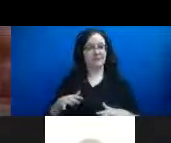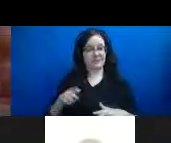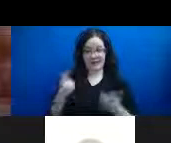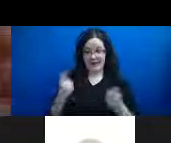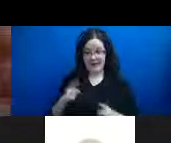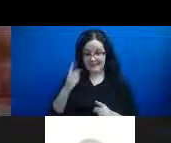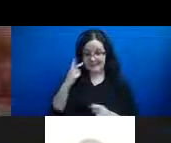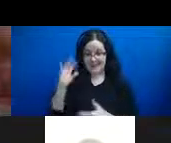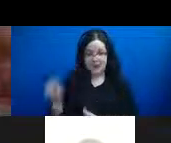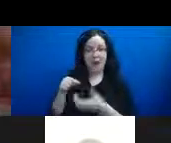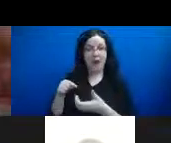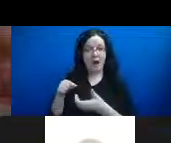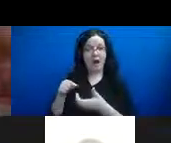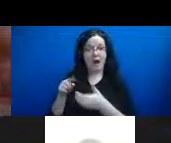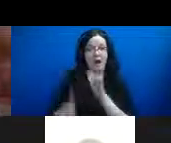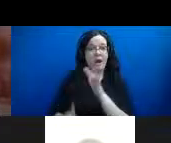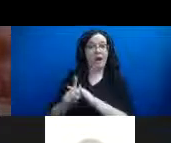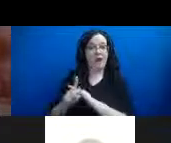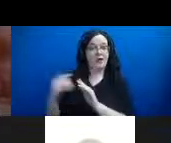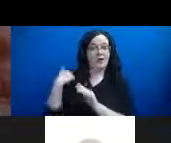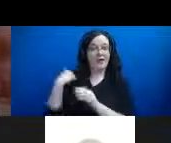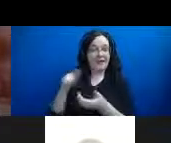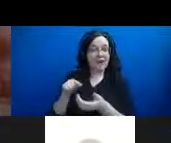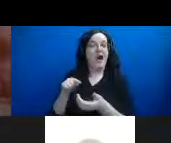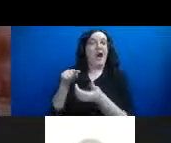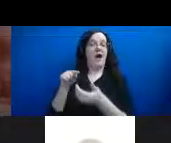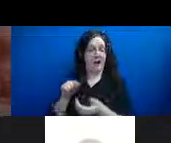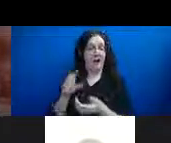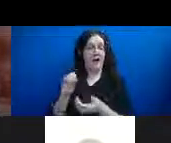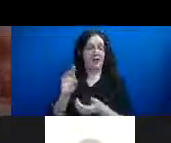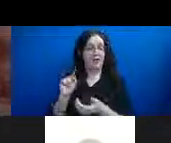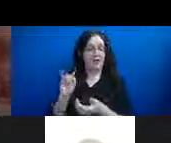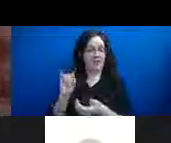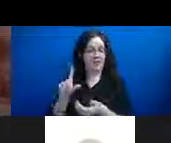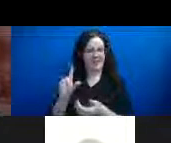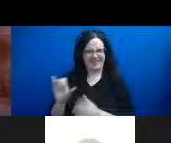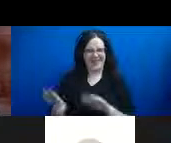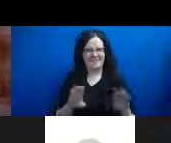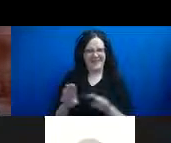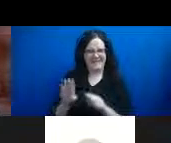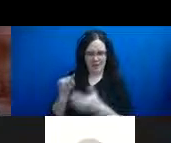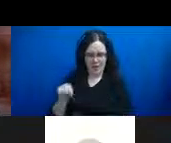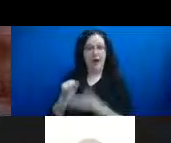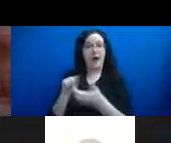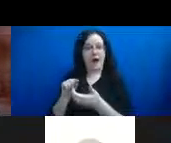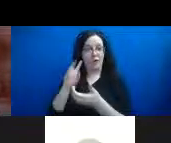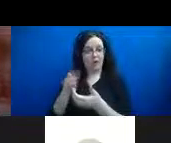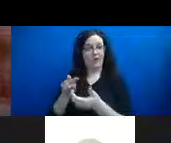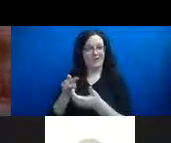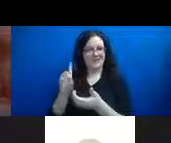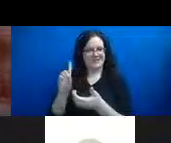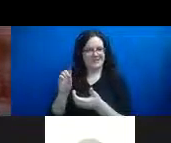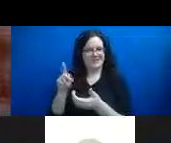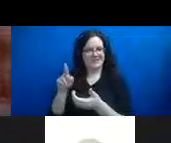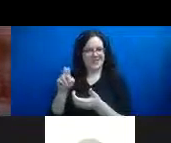notification come up on the phone. There's a little spike of dopamine with that behavior when we pick it up and we look at it, and it falls